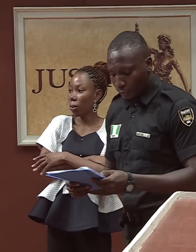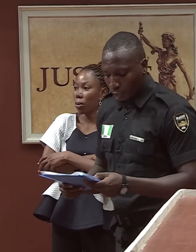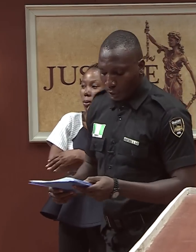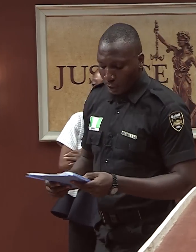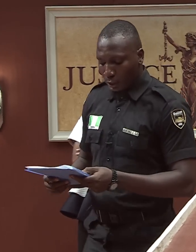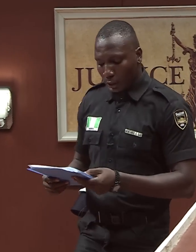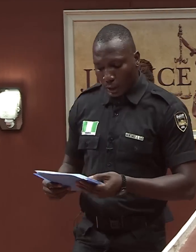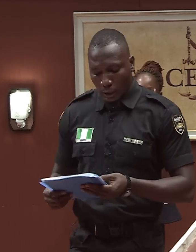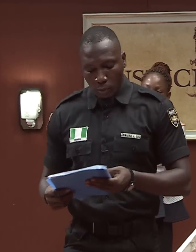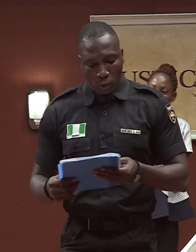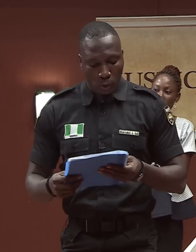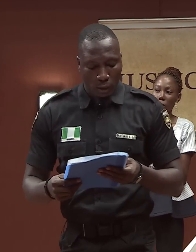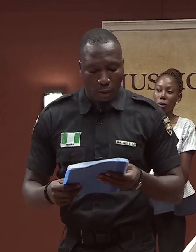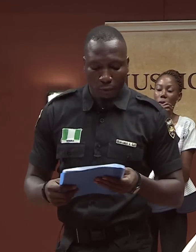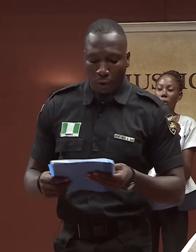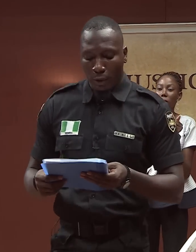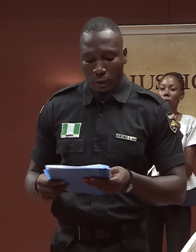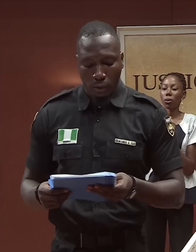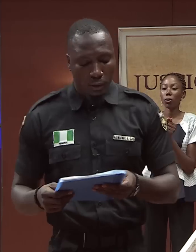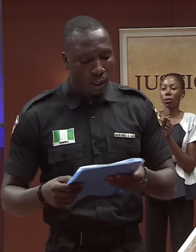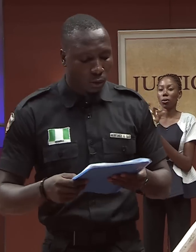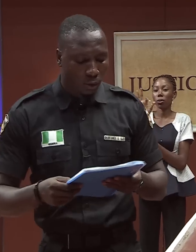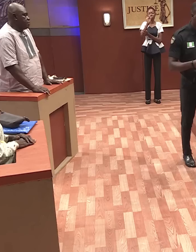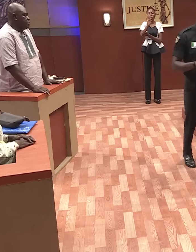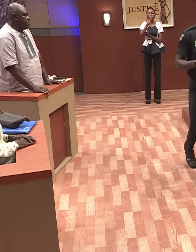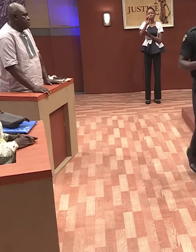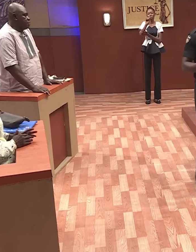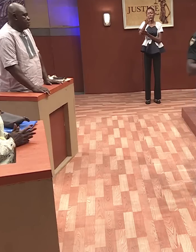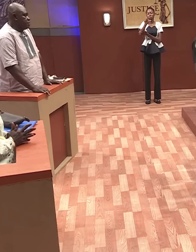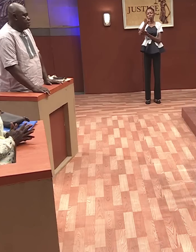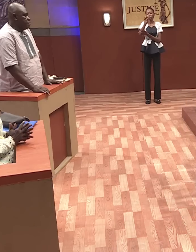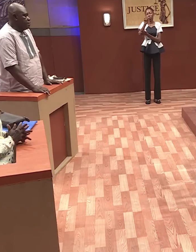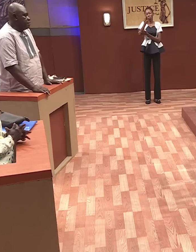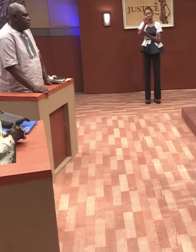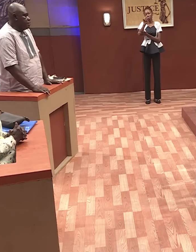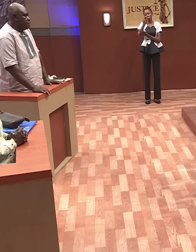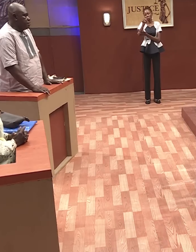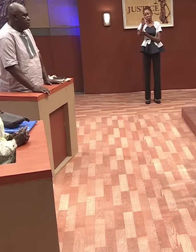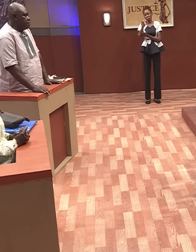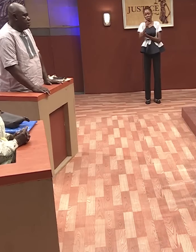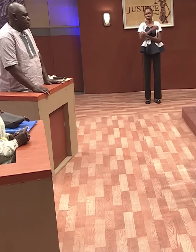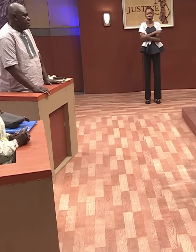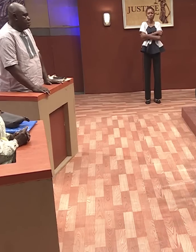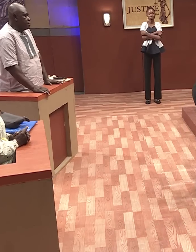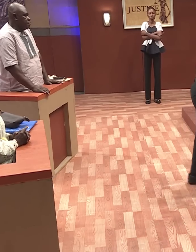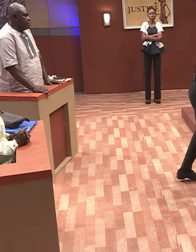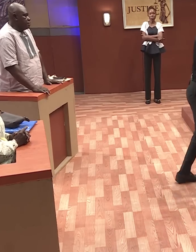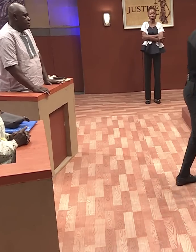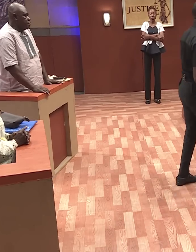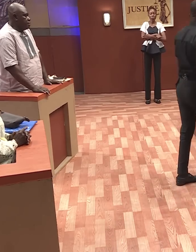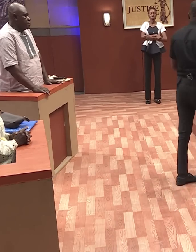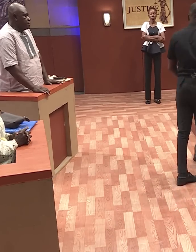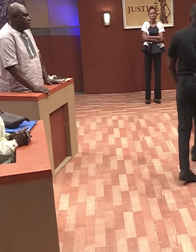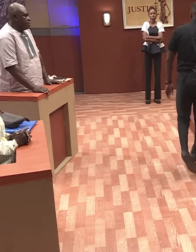Your Honor, this case is between Florence Oshigbeson and Adewi Sunny. Parties for me. Thank